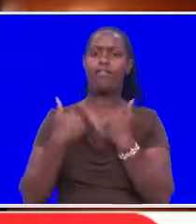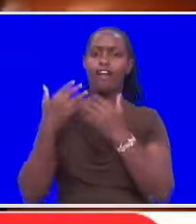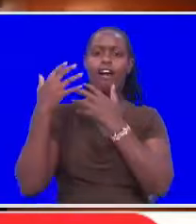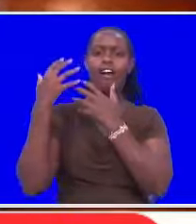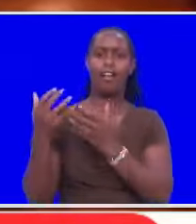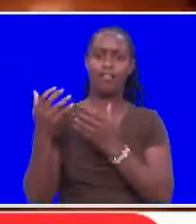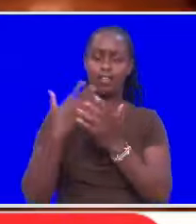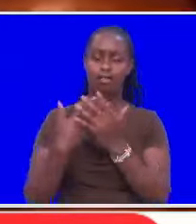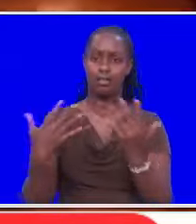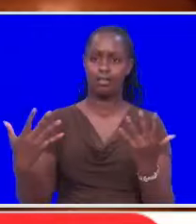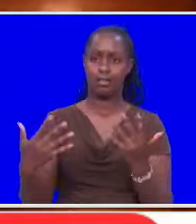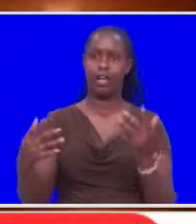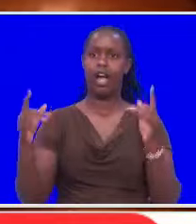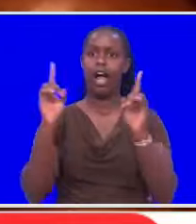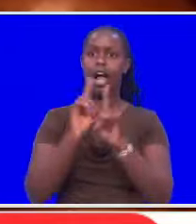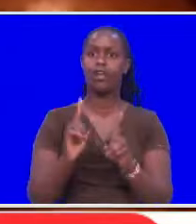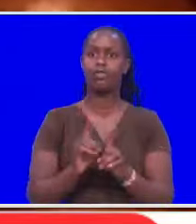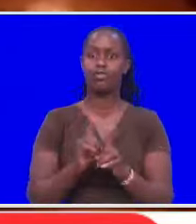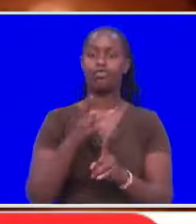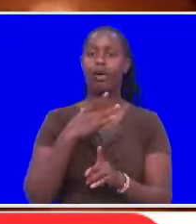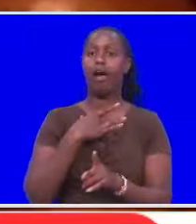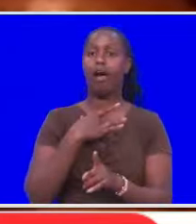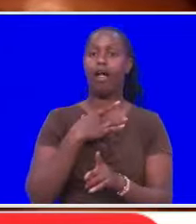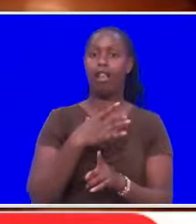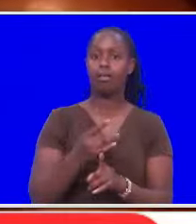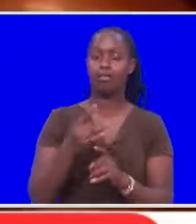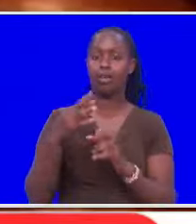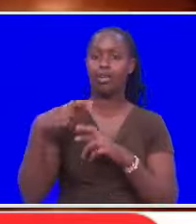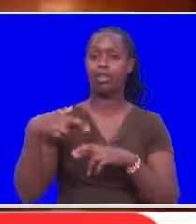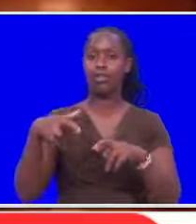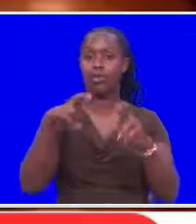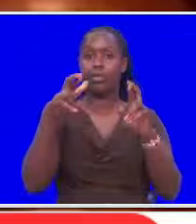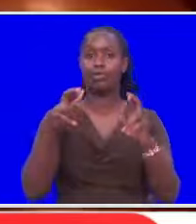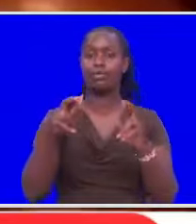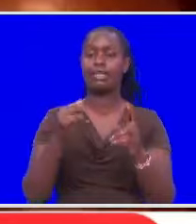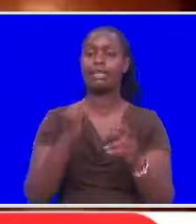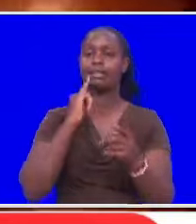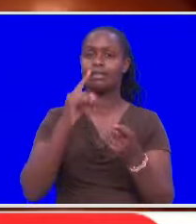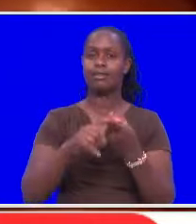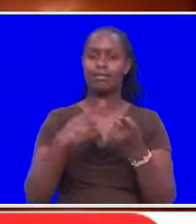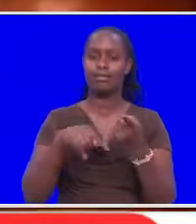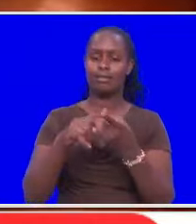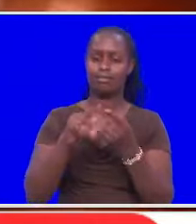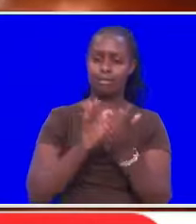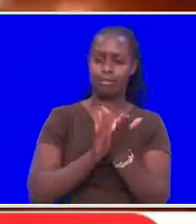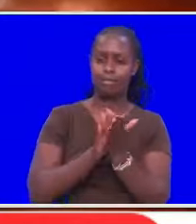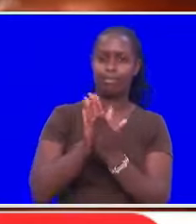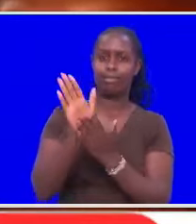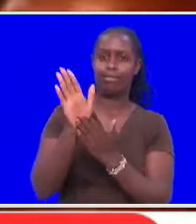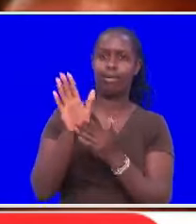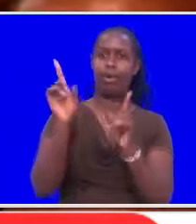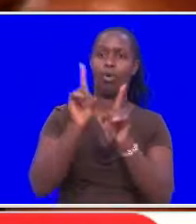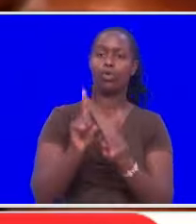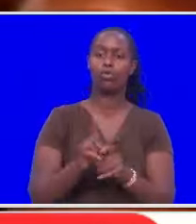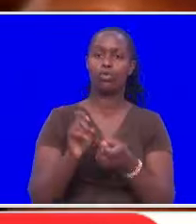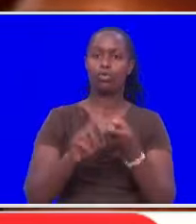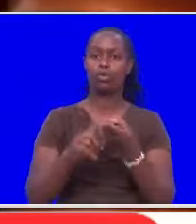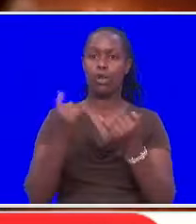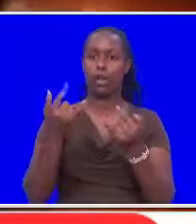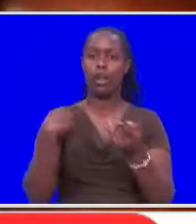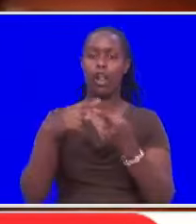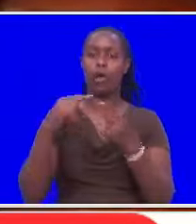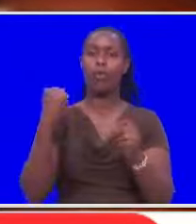And it seems as the road is so steep, the brakes were unable to